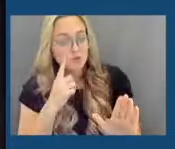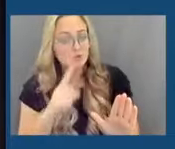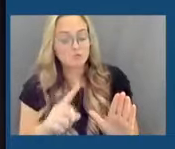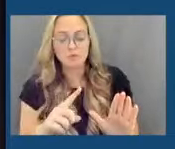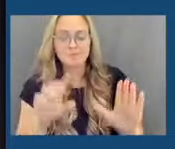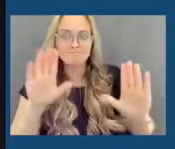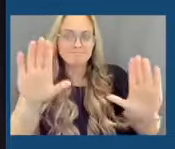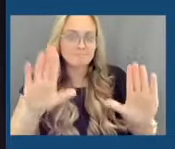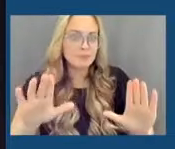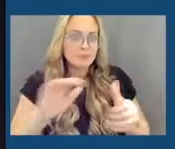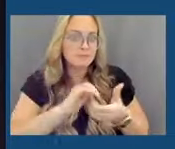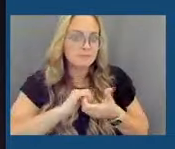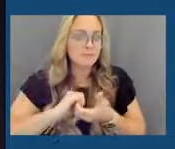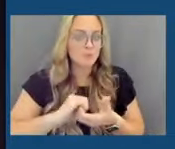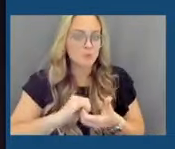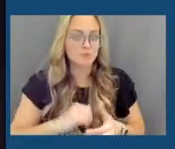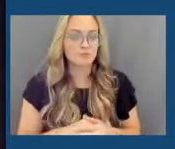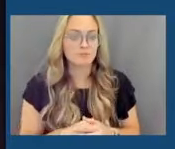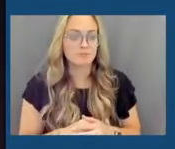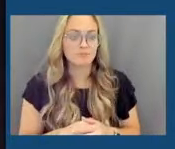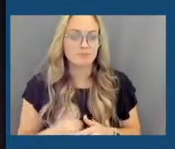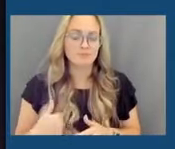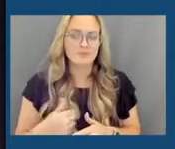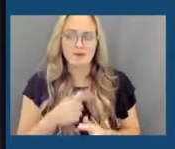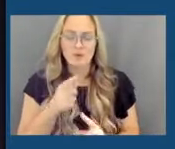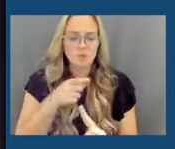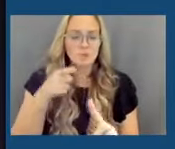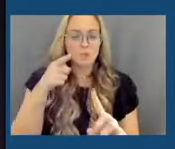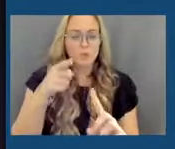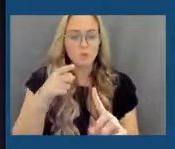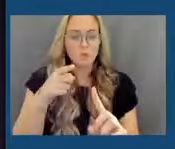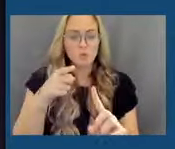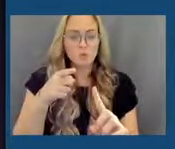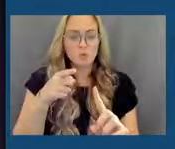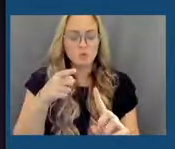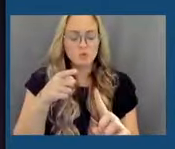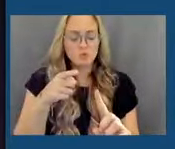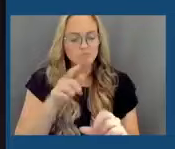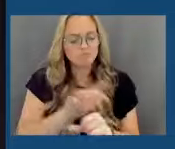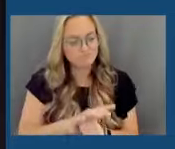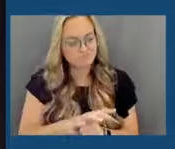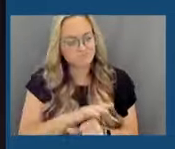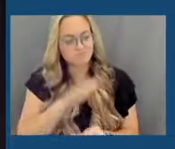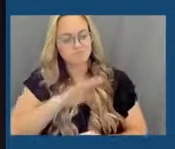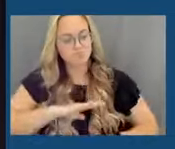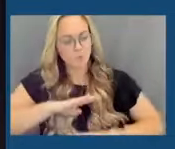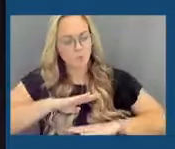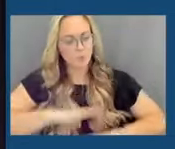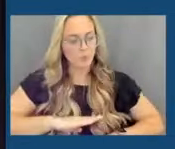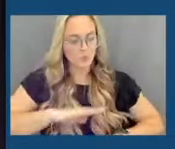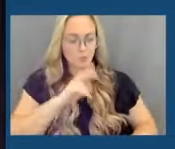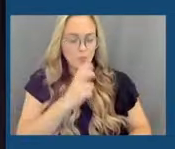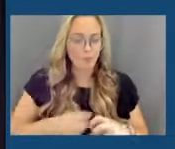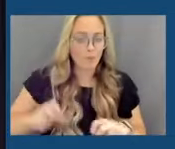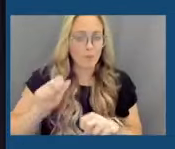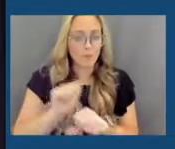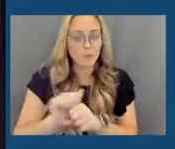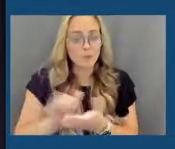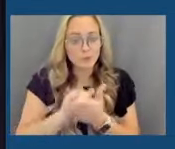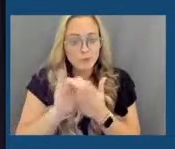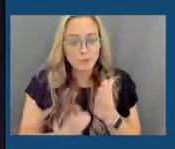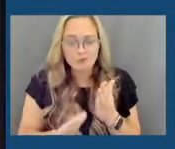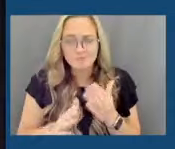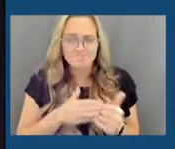phenomenal partners in our desire to just lift the burden from hardworking New Yorkers in any way we